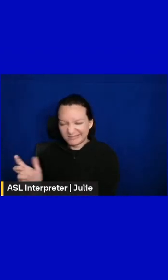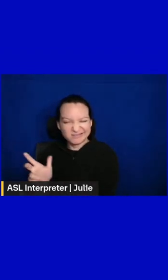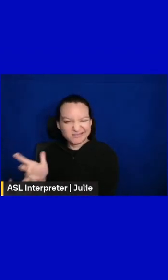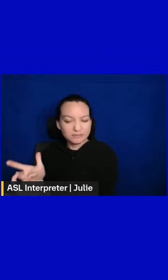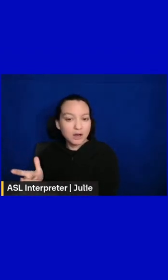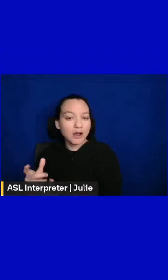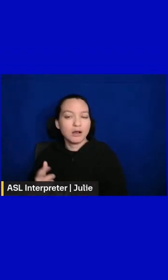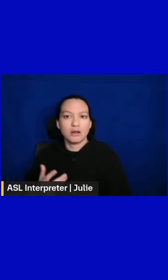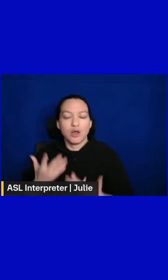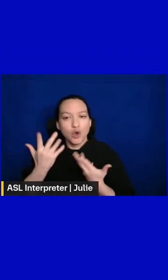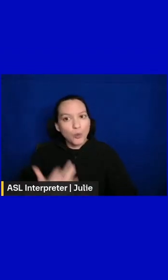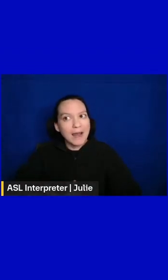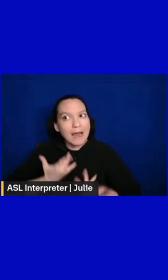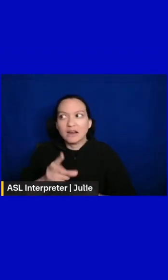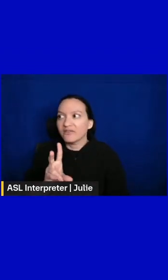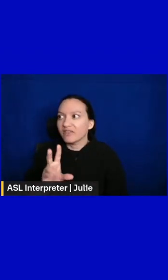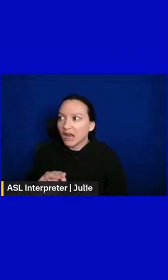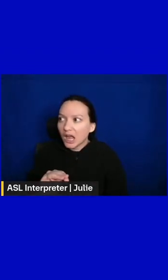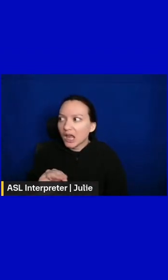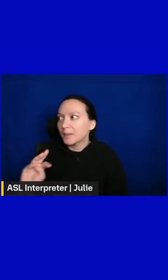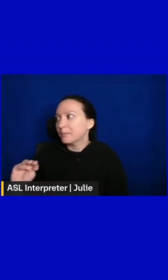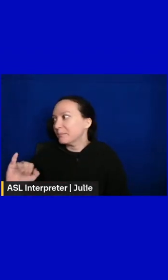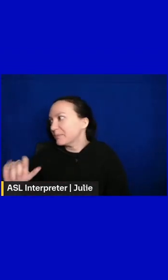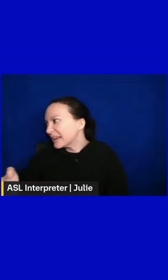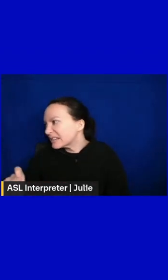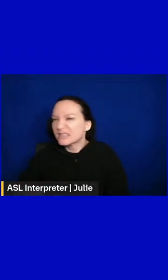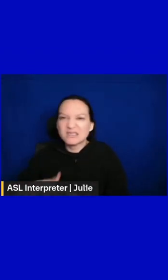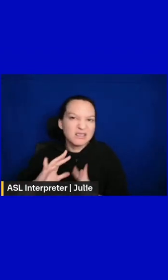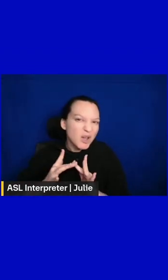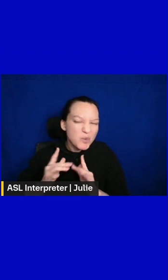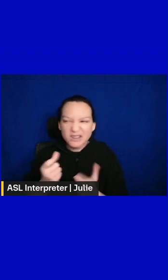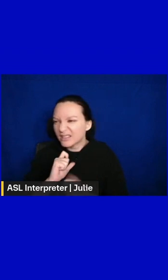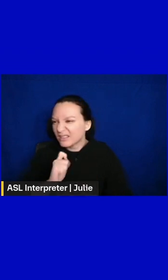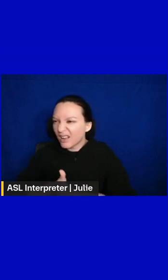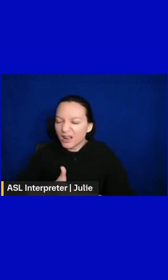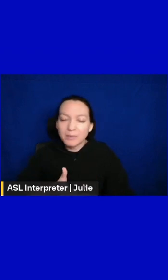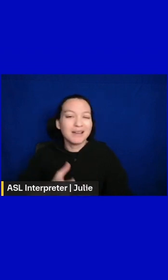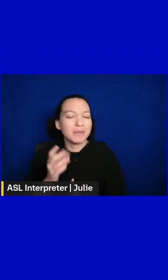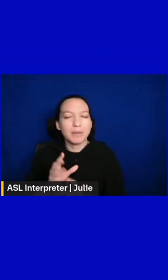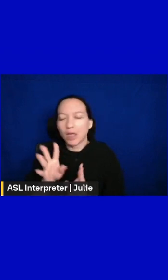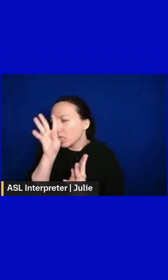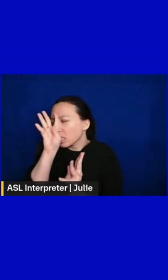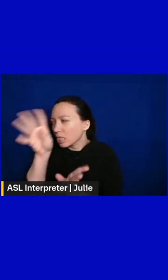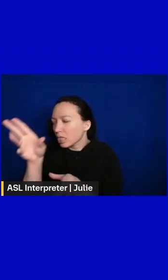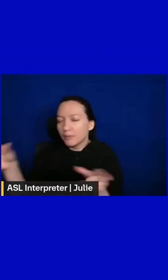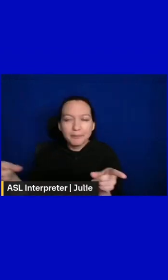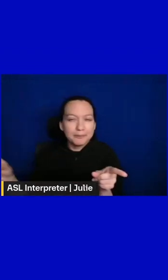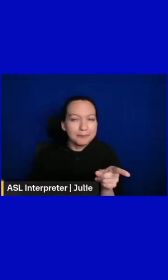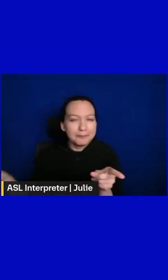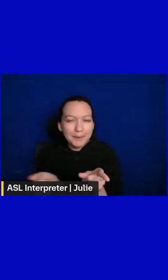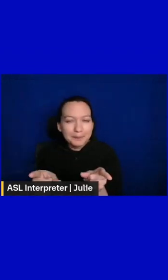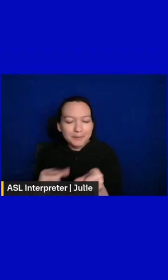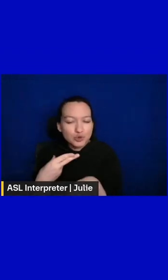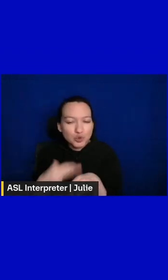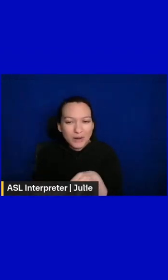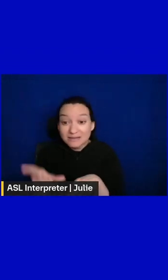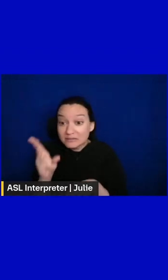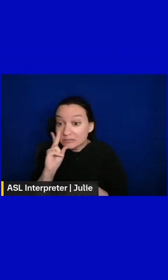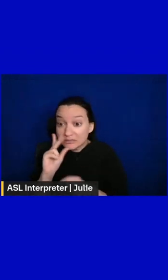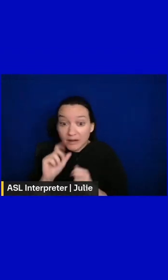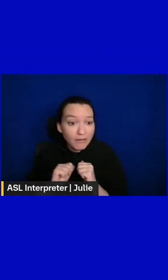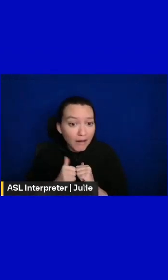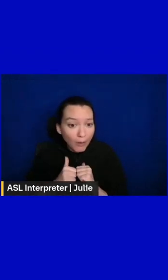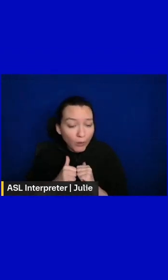wait for VMs and NICs and networks to be stood up, so we might mock those to shorten that. So let's see how we can